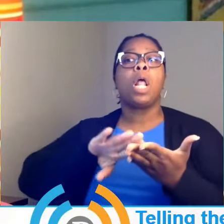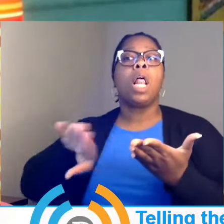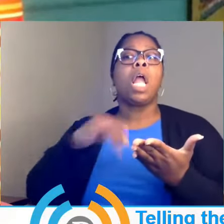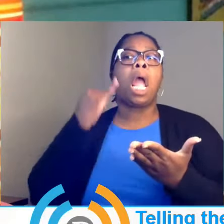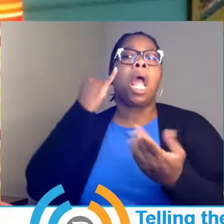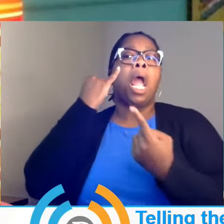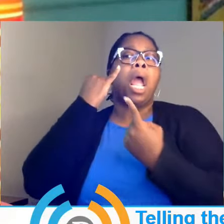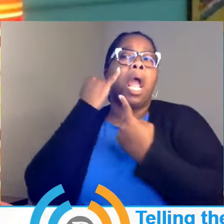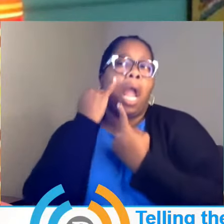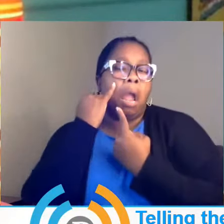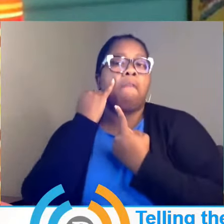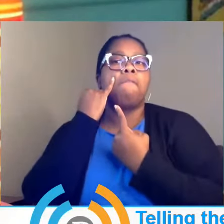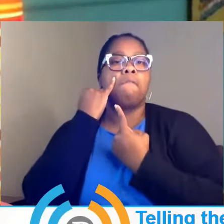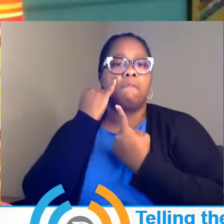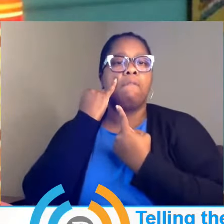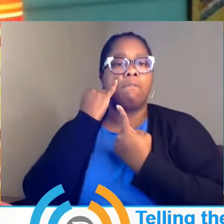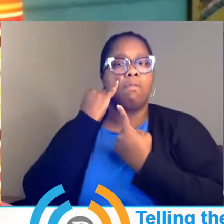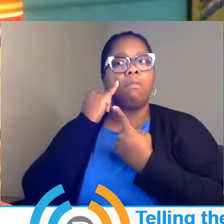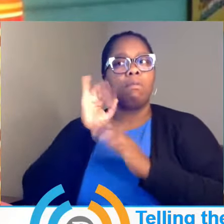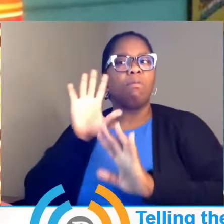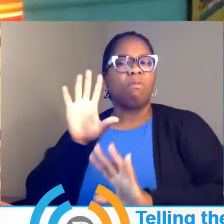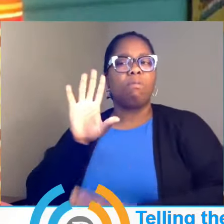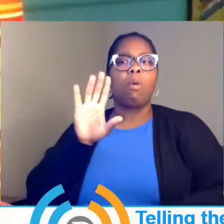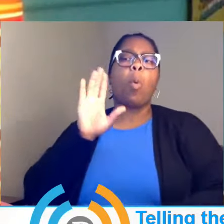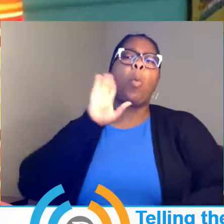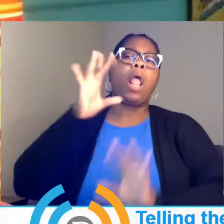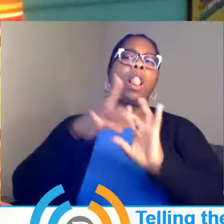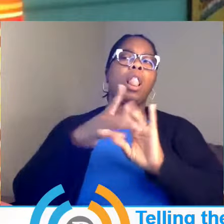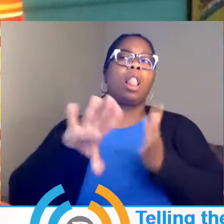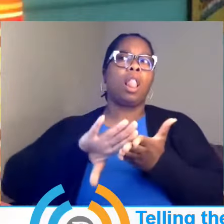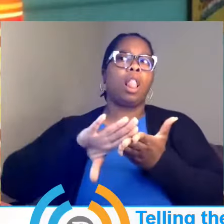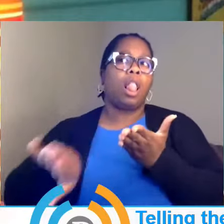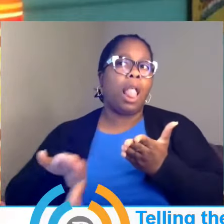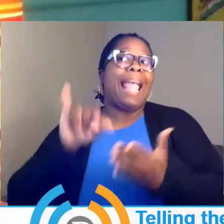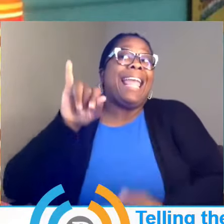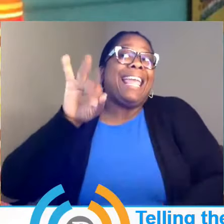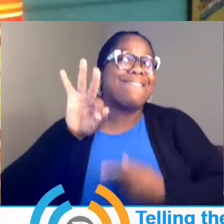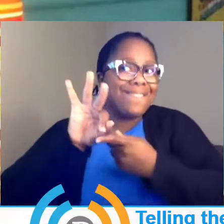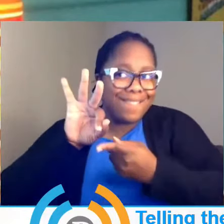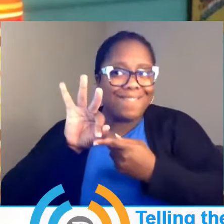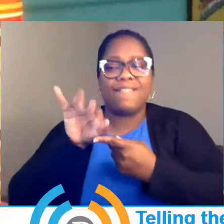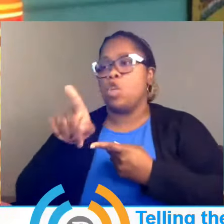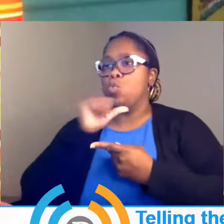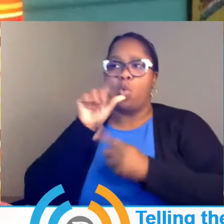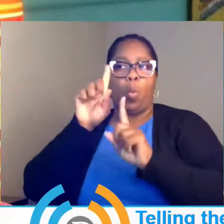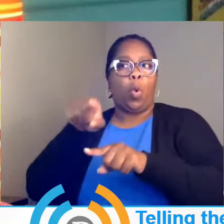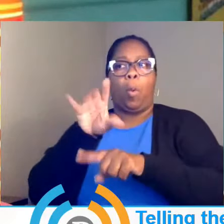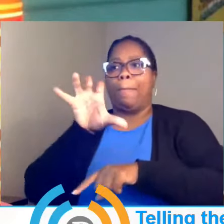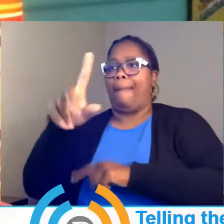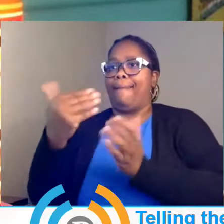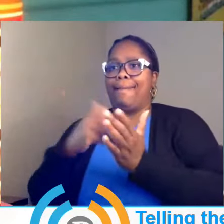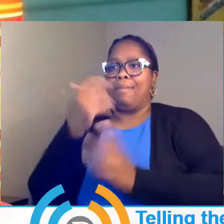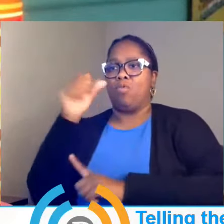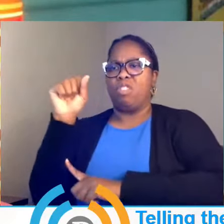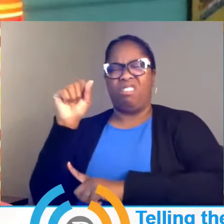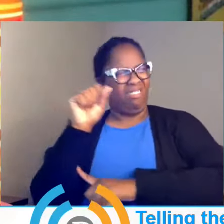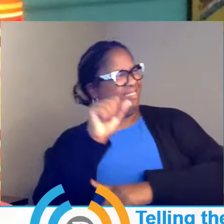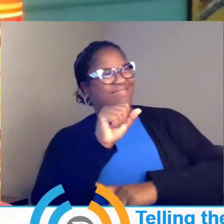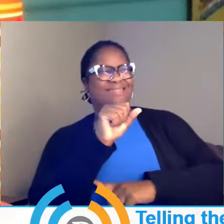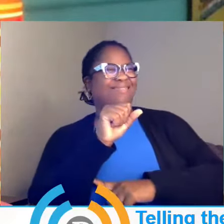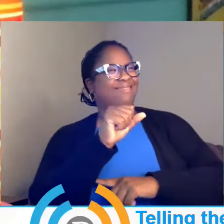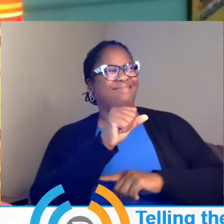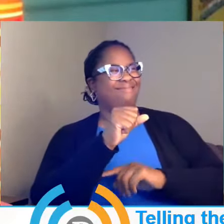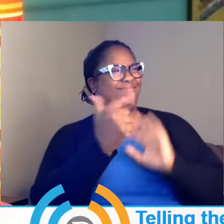being that, you know, you will get released if you don't go to another protest, and reportedly in violation of their First Amendment